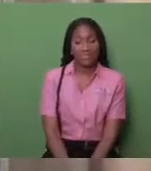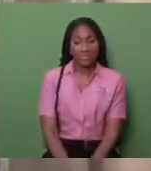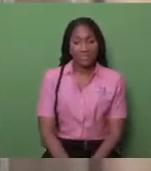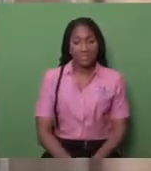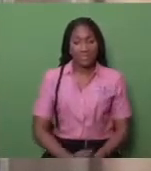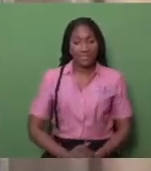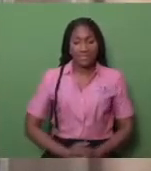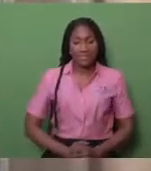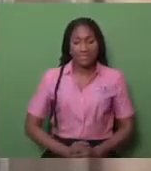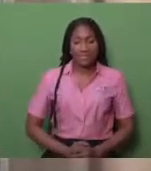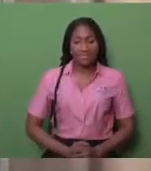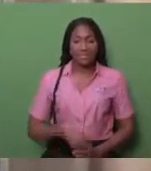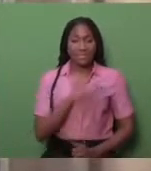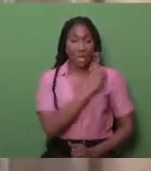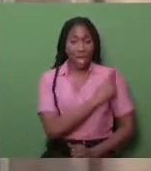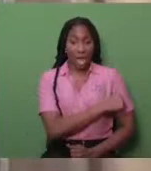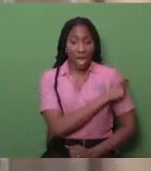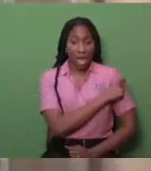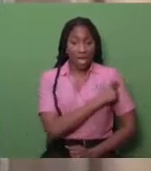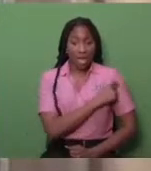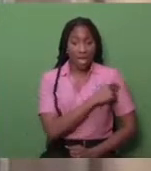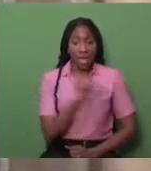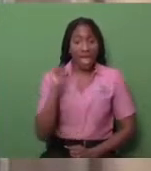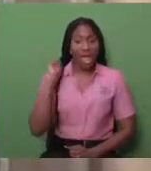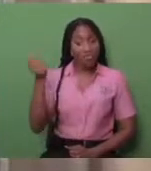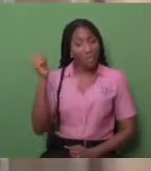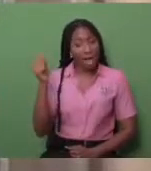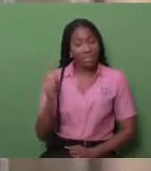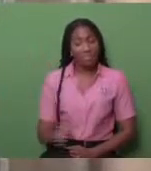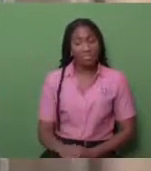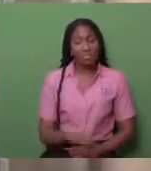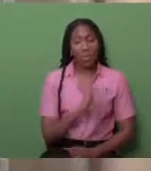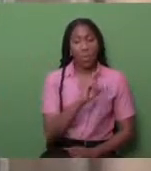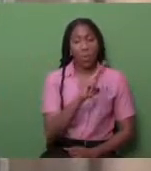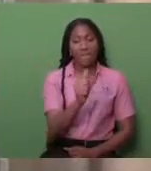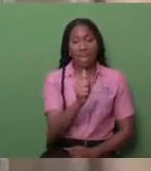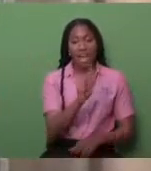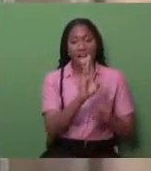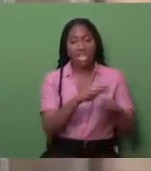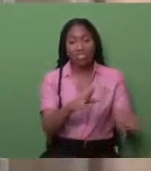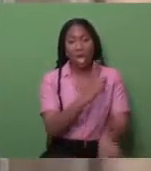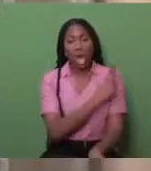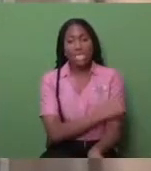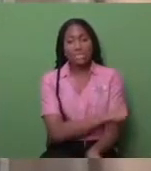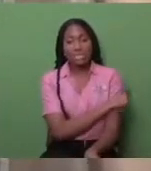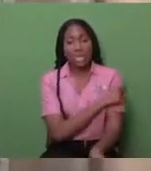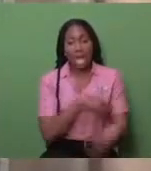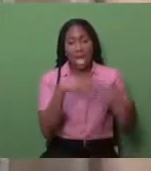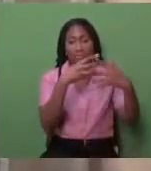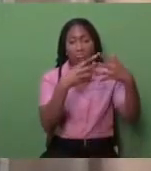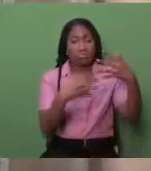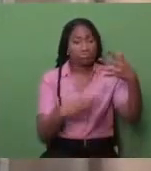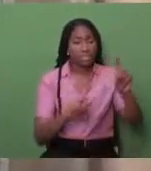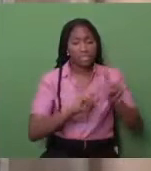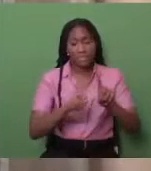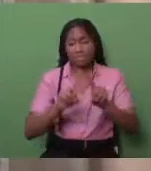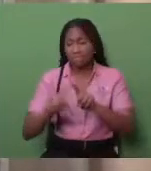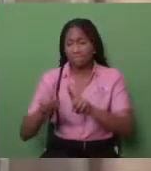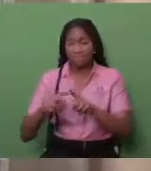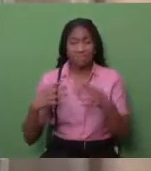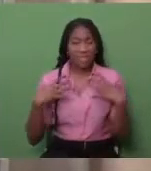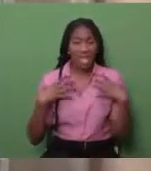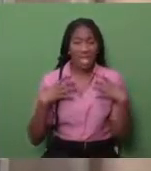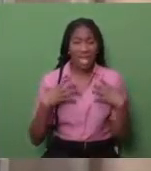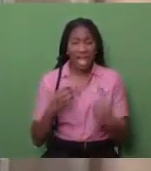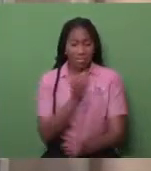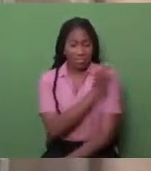The Rima Hospital. The Kufa Children's Hospital. The numerous health centers across the country that we refurbished